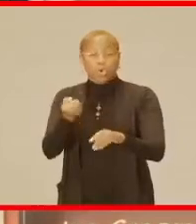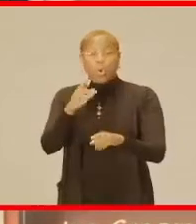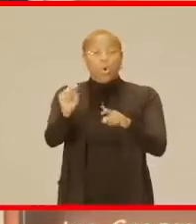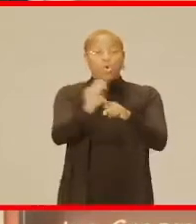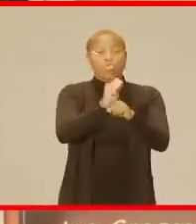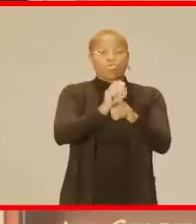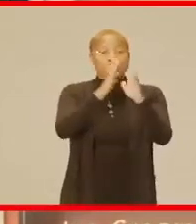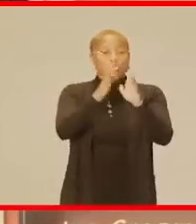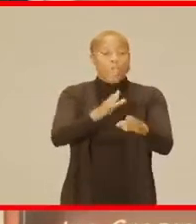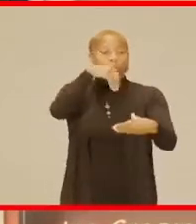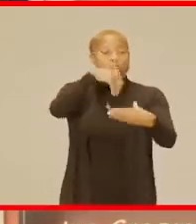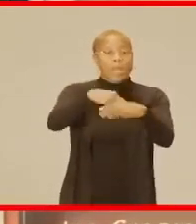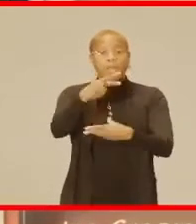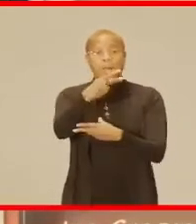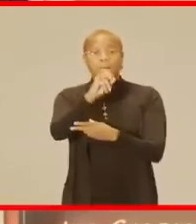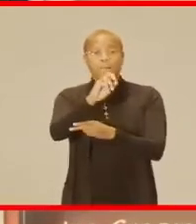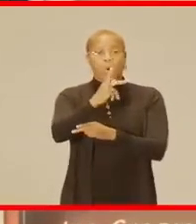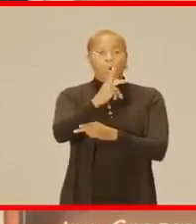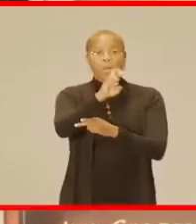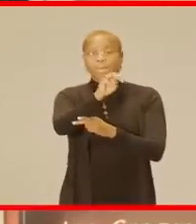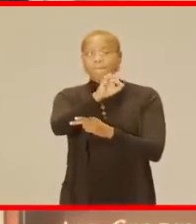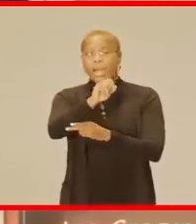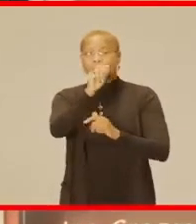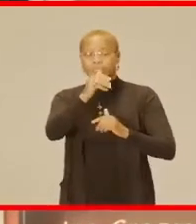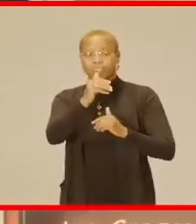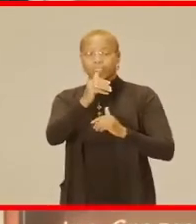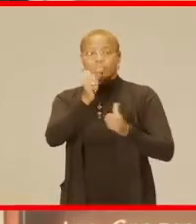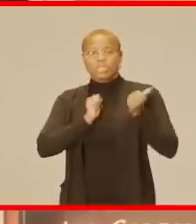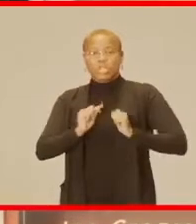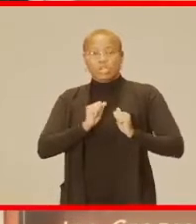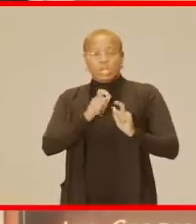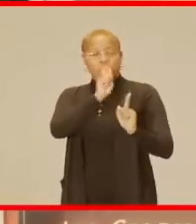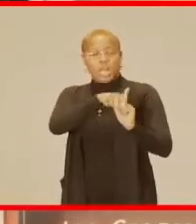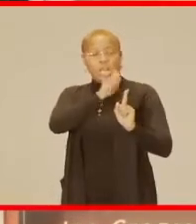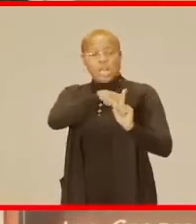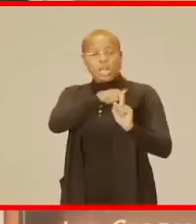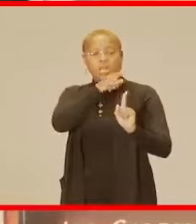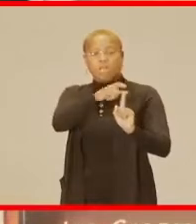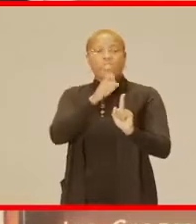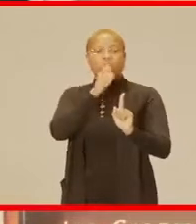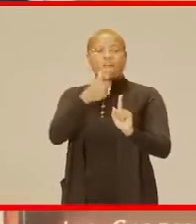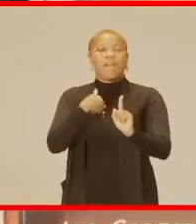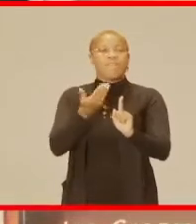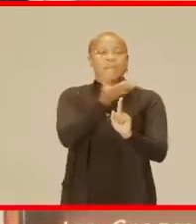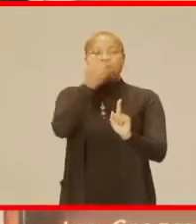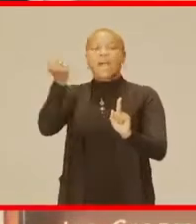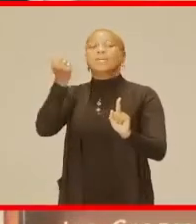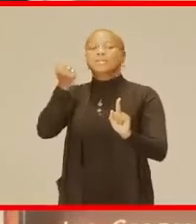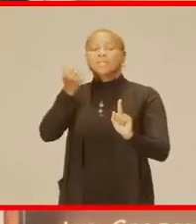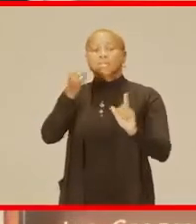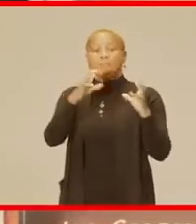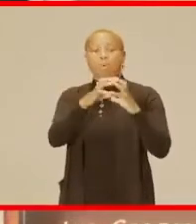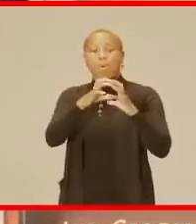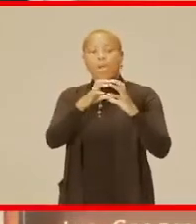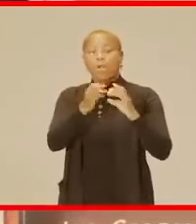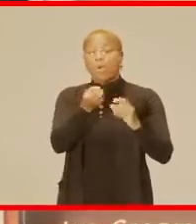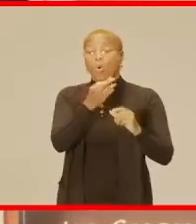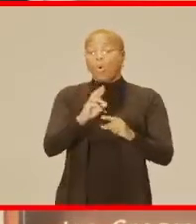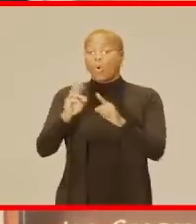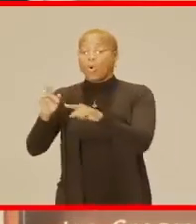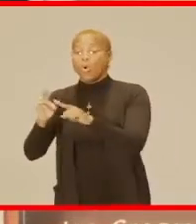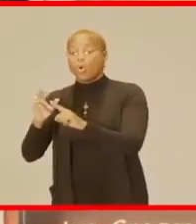trainers in the Pokemon series being picked on for not having the best Pokemon. Or in